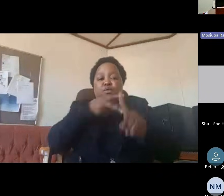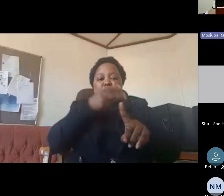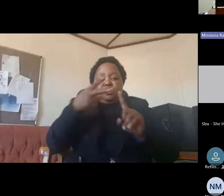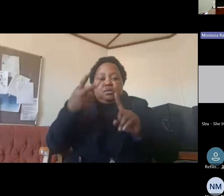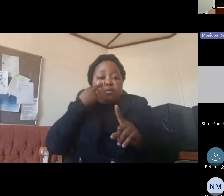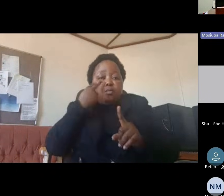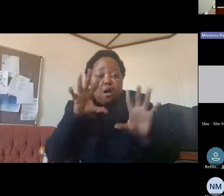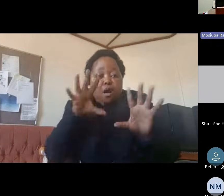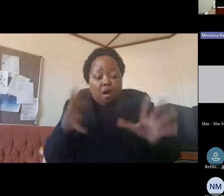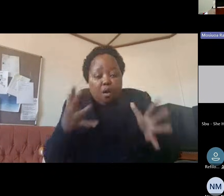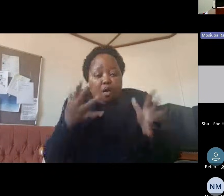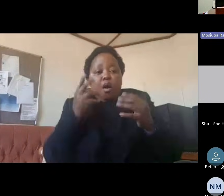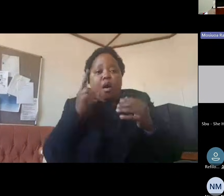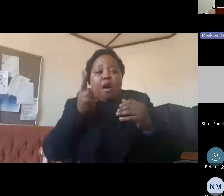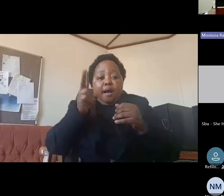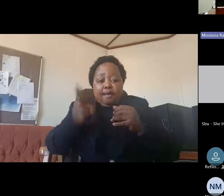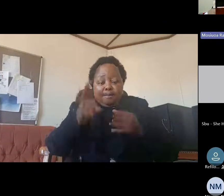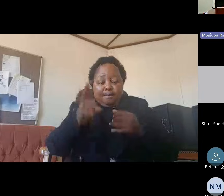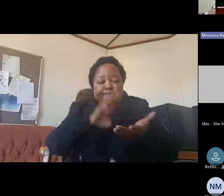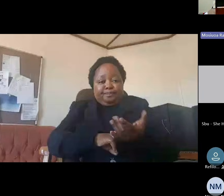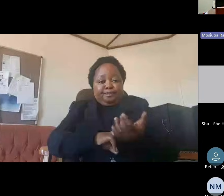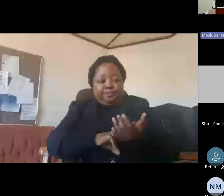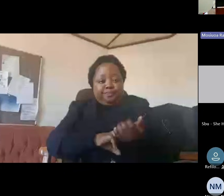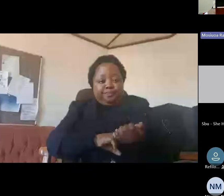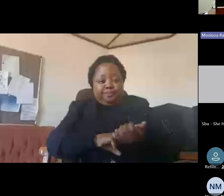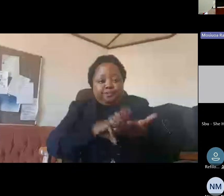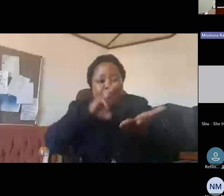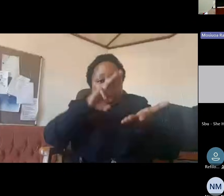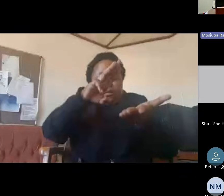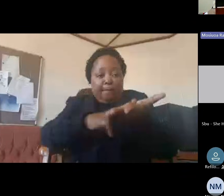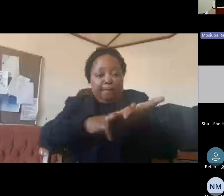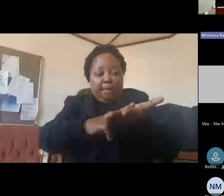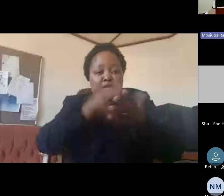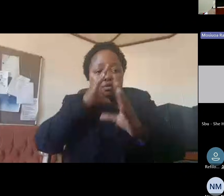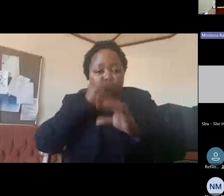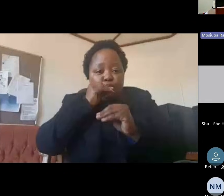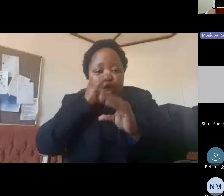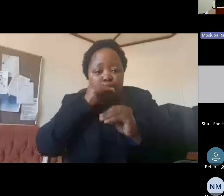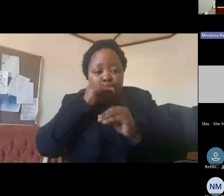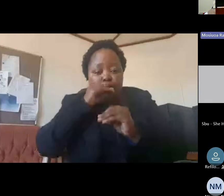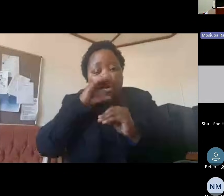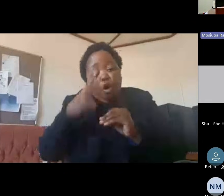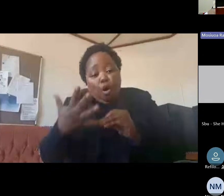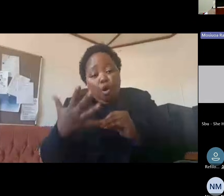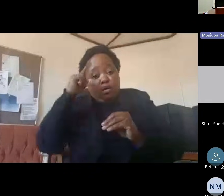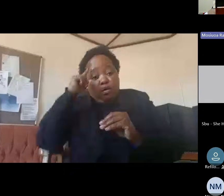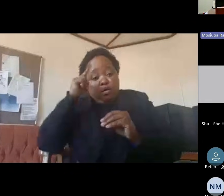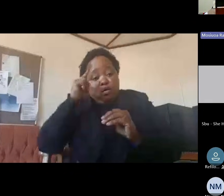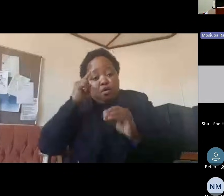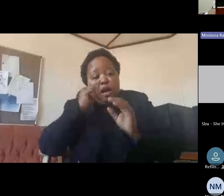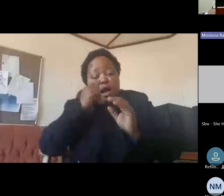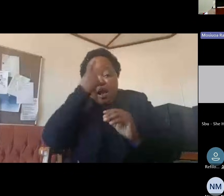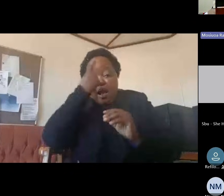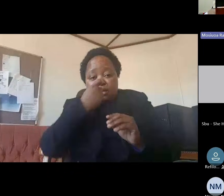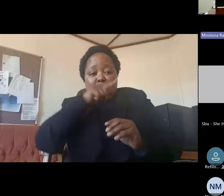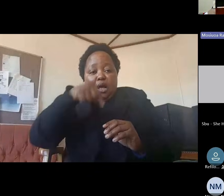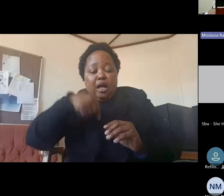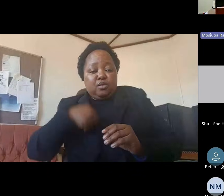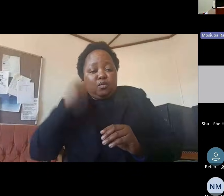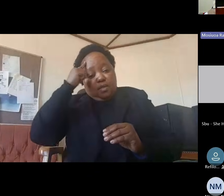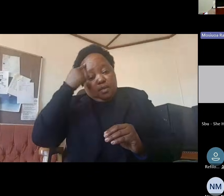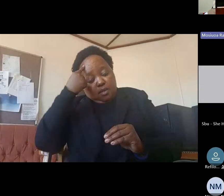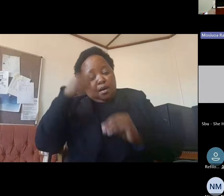She has also, I think, touched on or requested us to rethink how we engage men